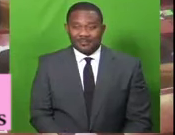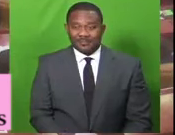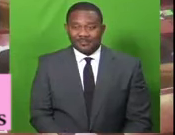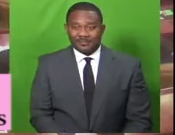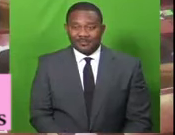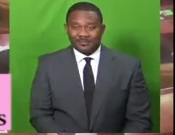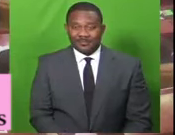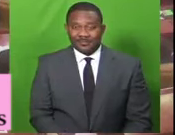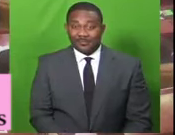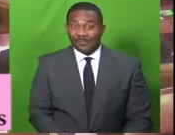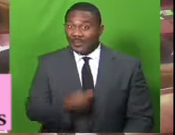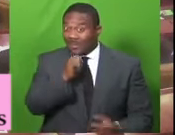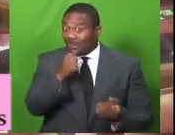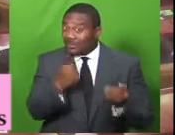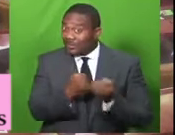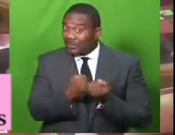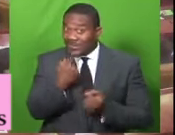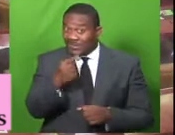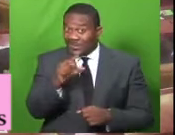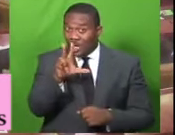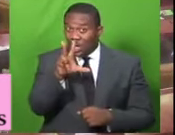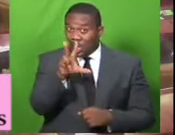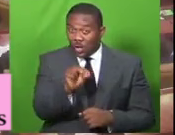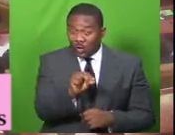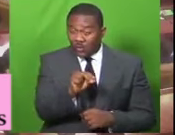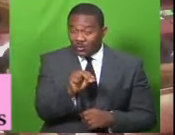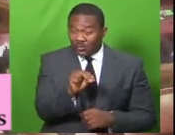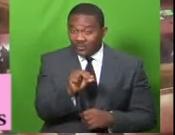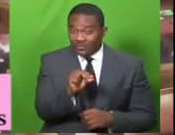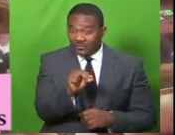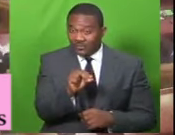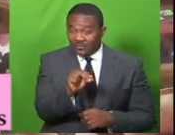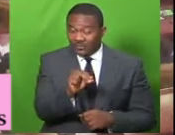As many as are against, say no.